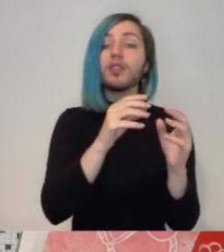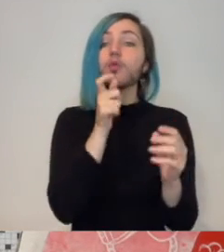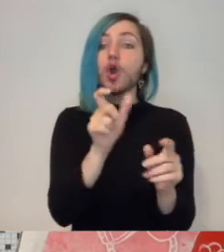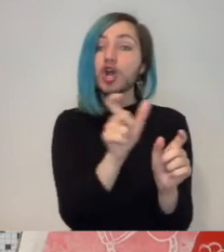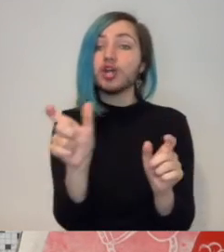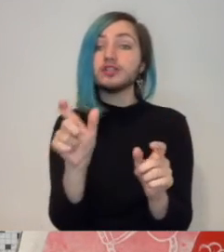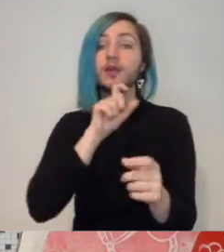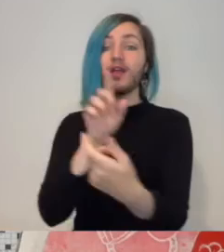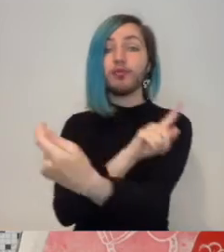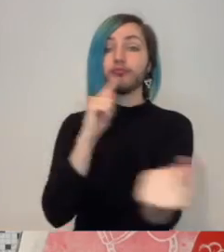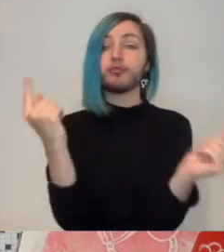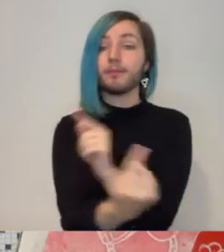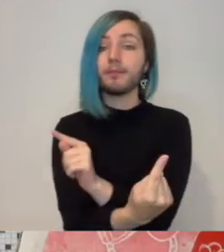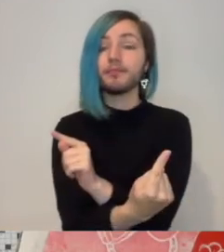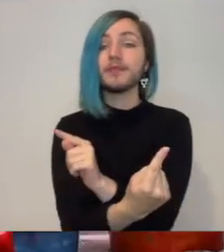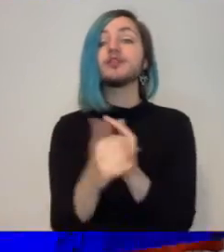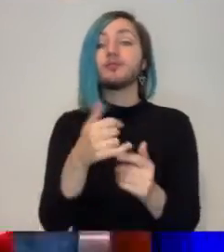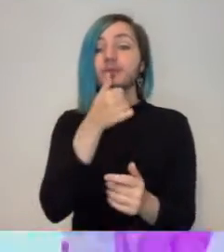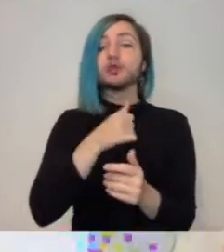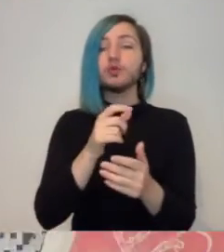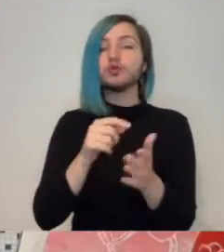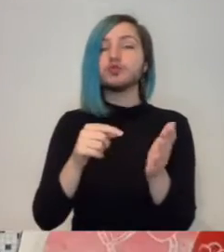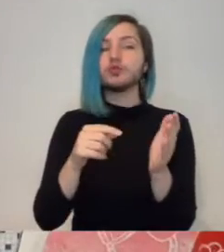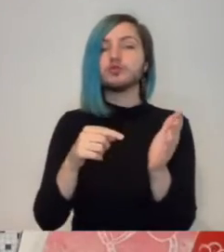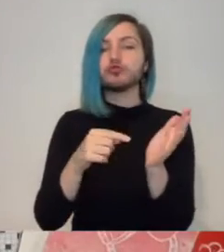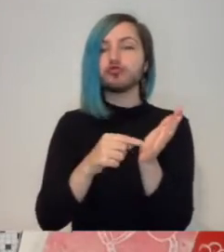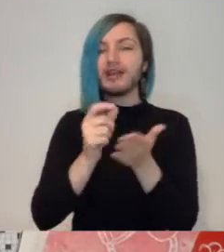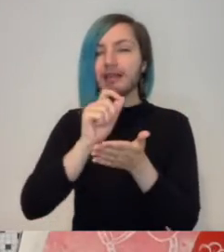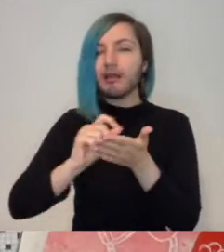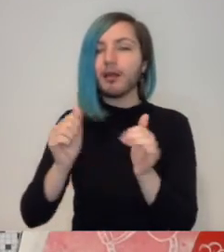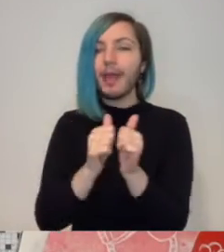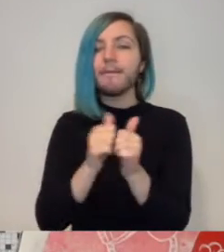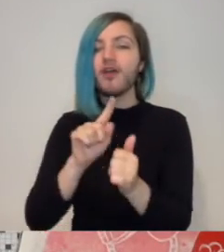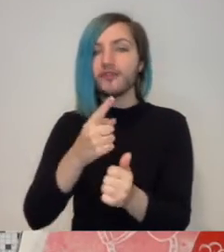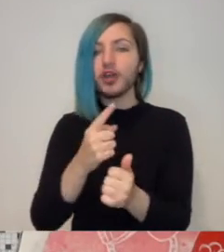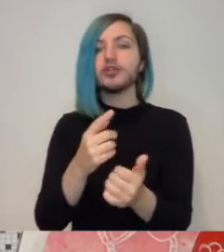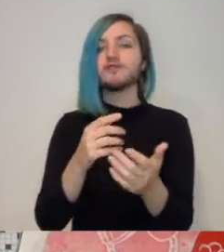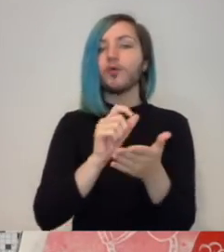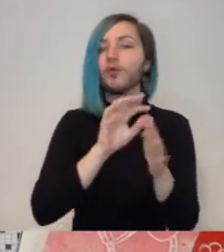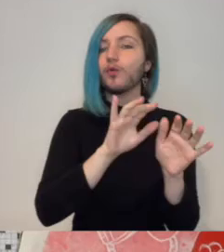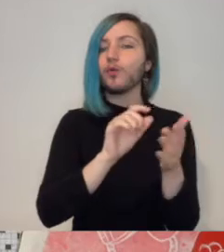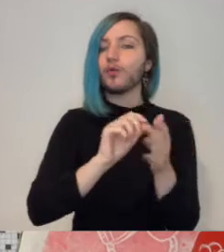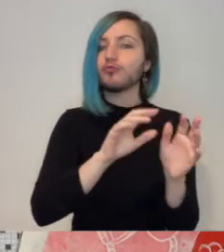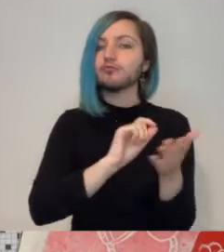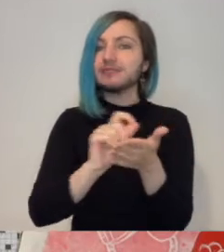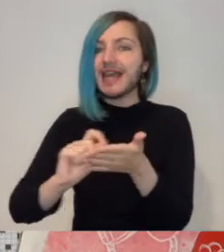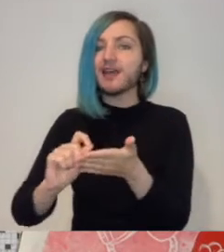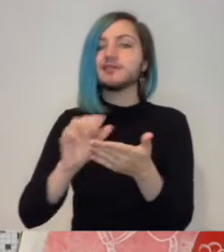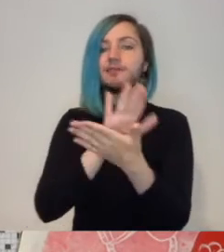have text, you want to maybe use tracing paper as well. So I've got some illustrations that I've already started. So with the hair